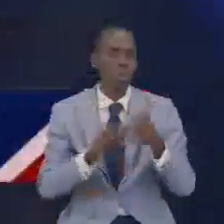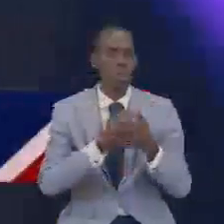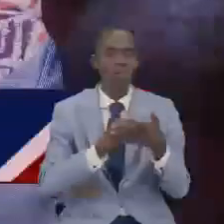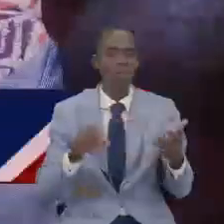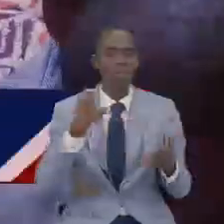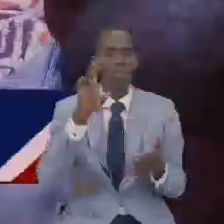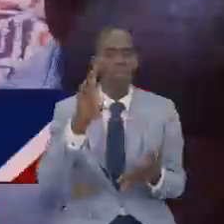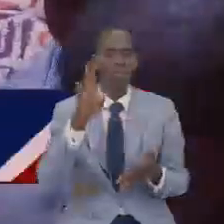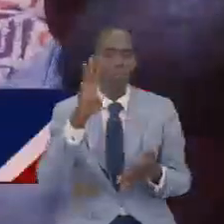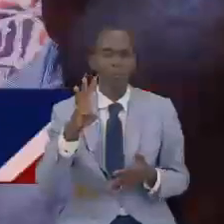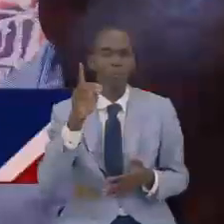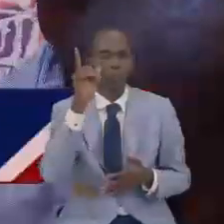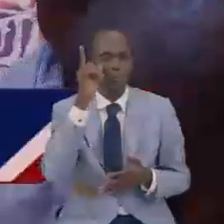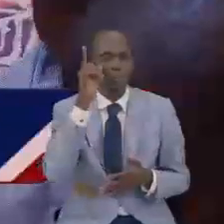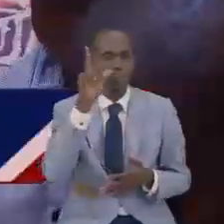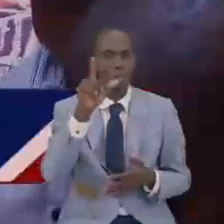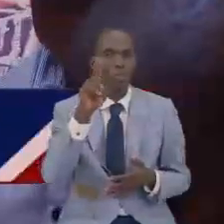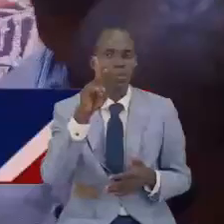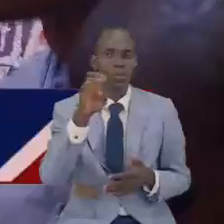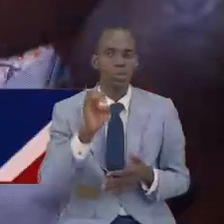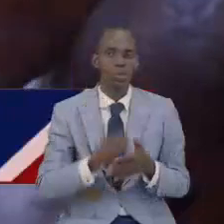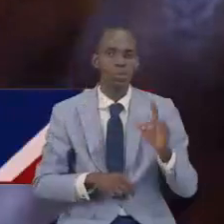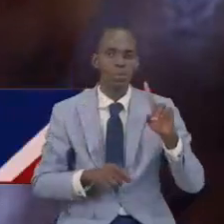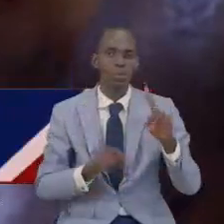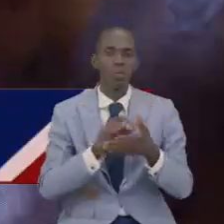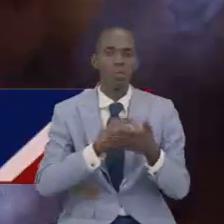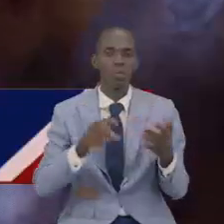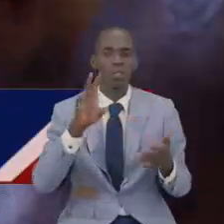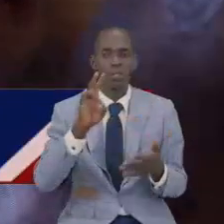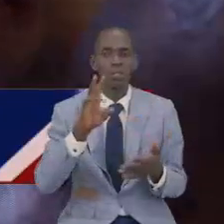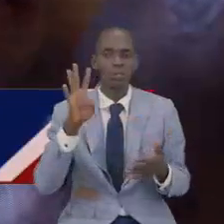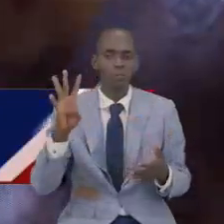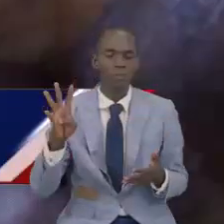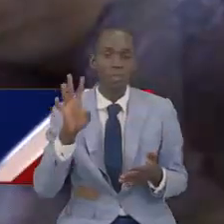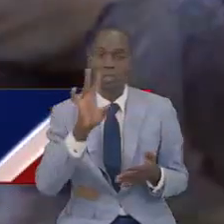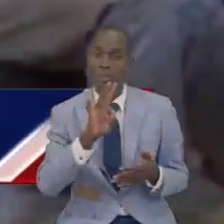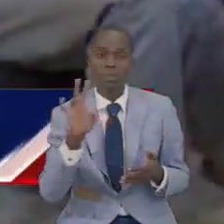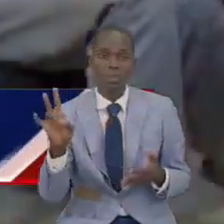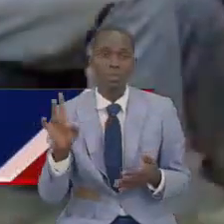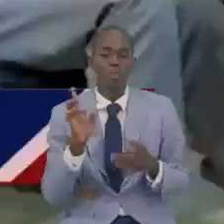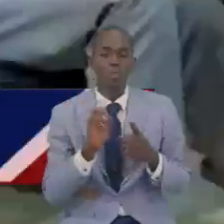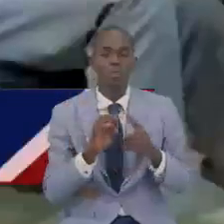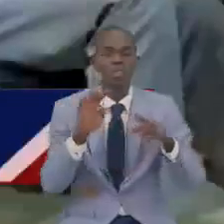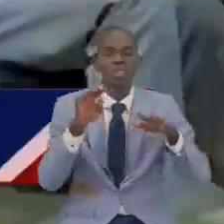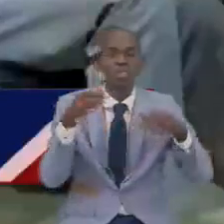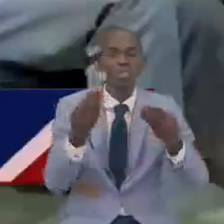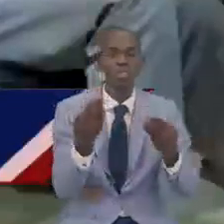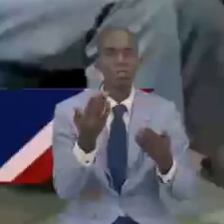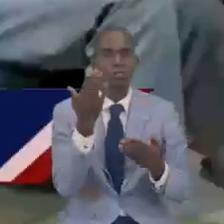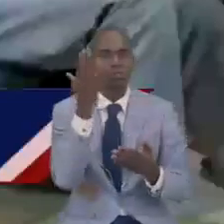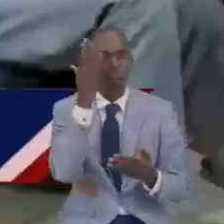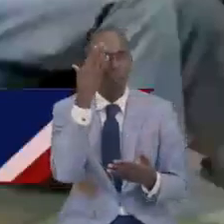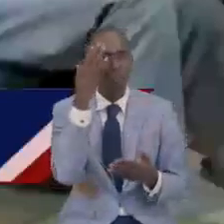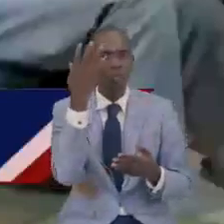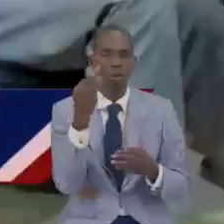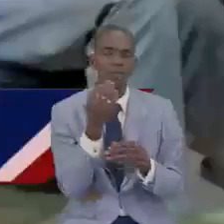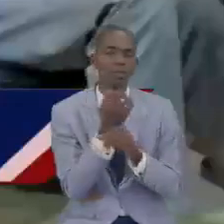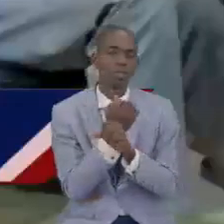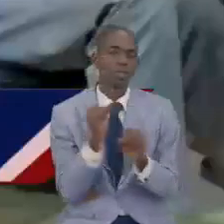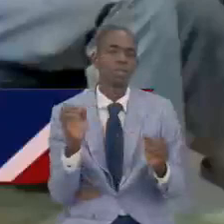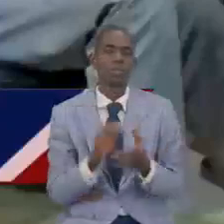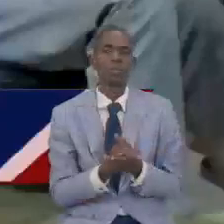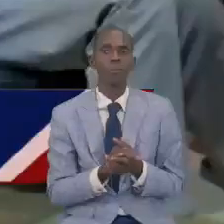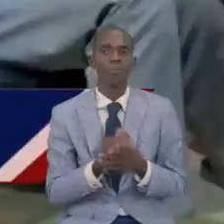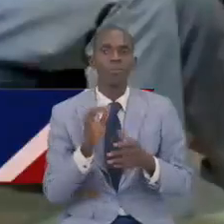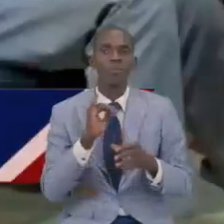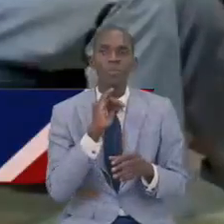Luke chapter 1, verse 77, to give knowledge of salvation. That's the knowledge we're talking about. It's